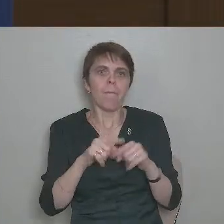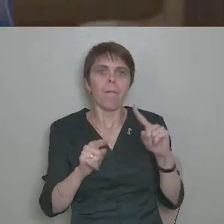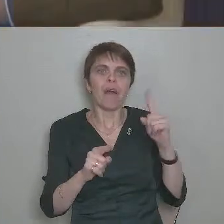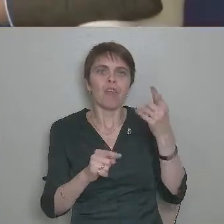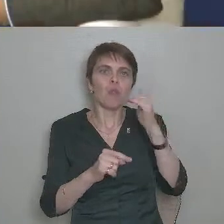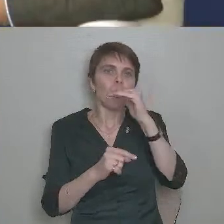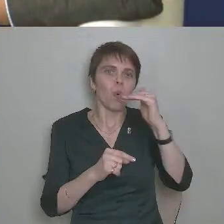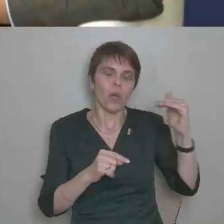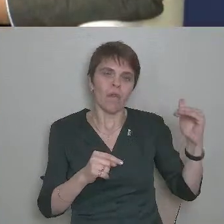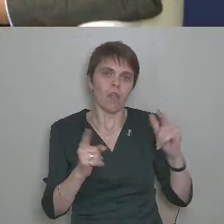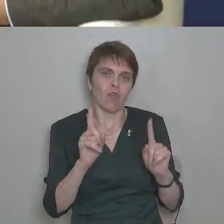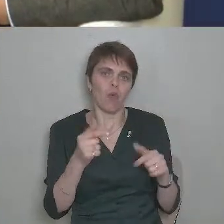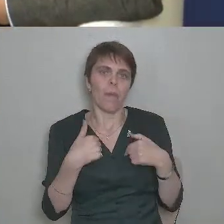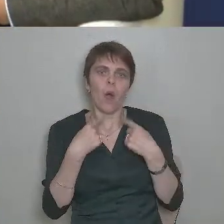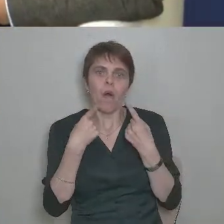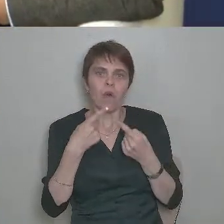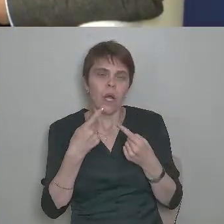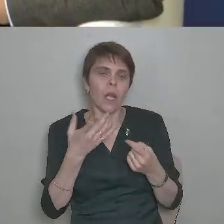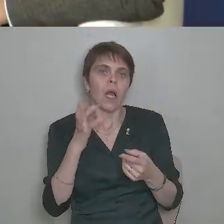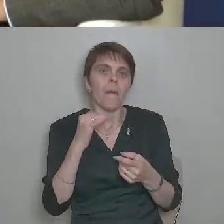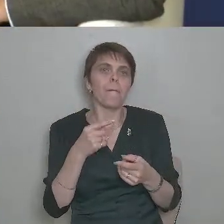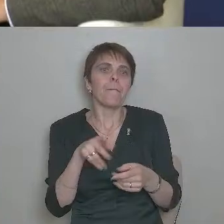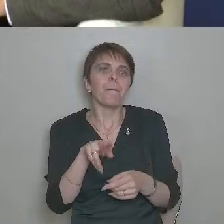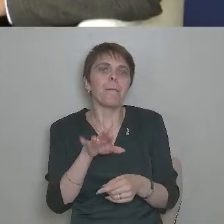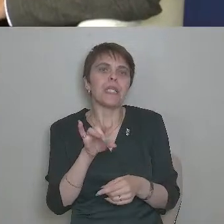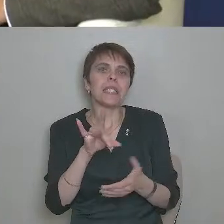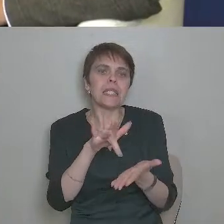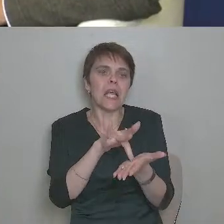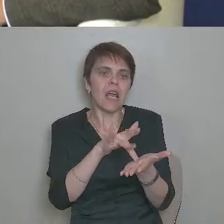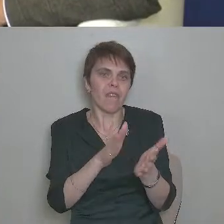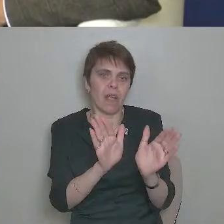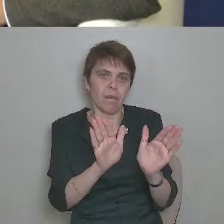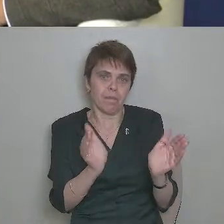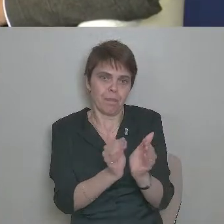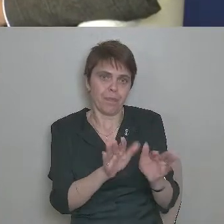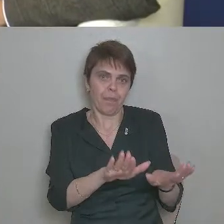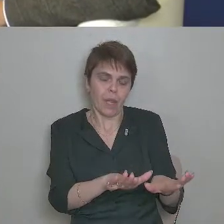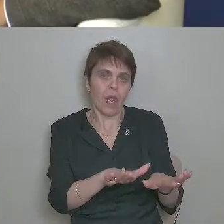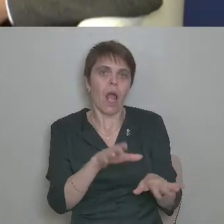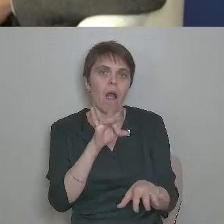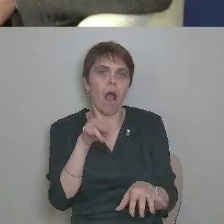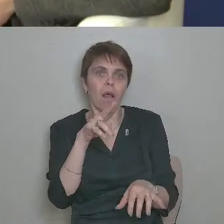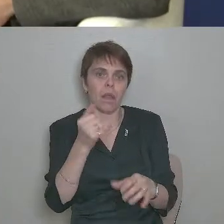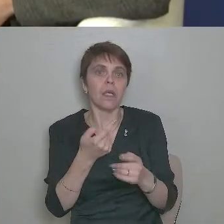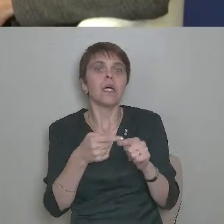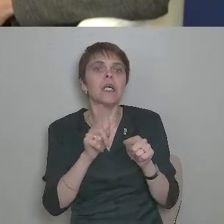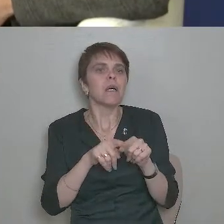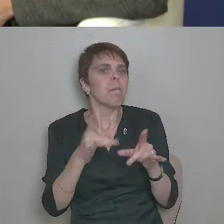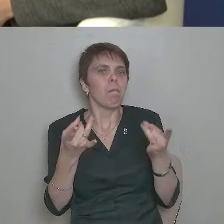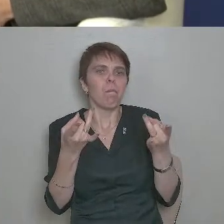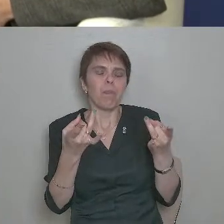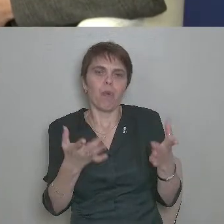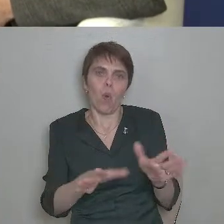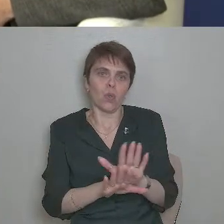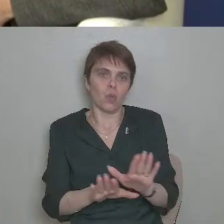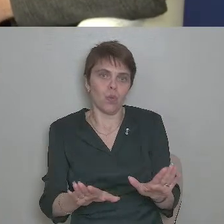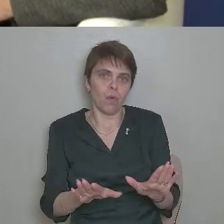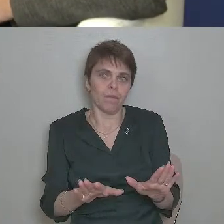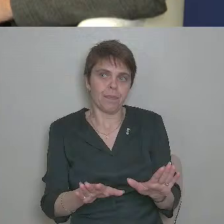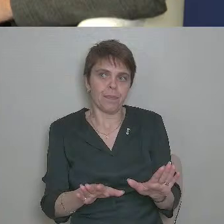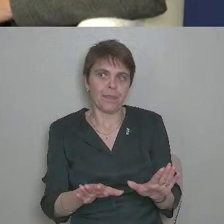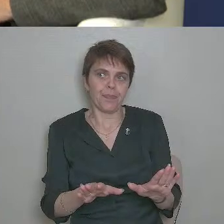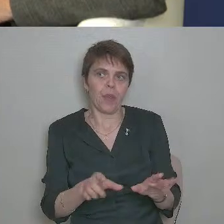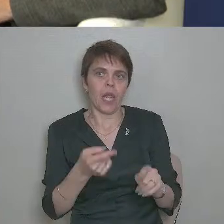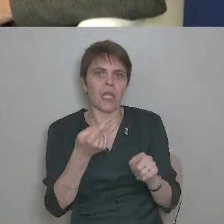we have to develop this self-government at the lowest level, and it will be impossible to do if the